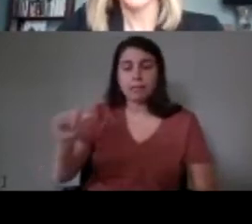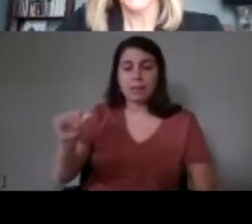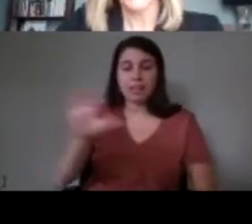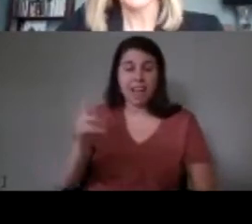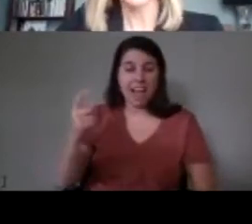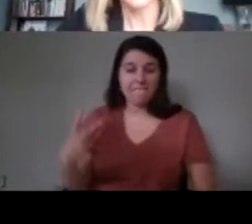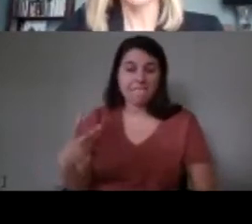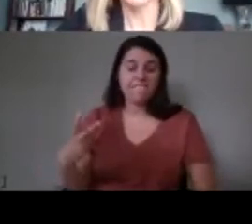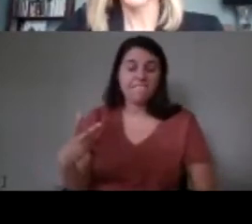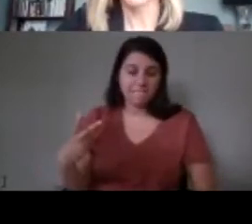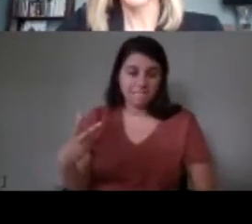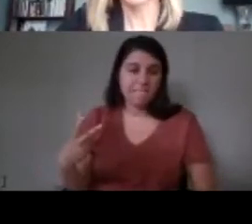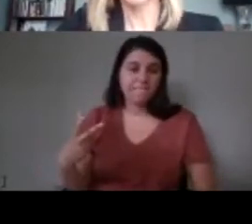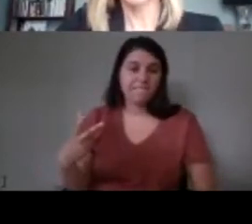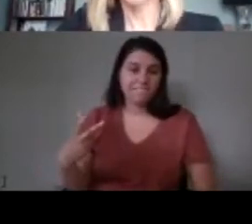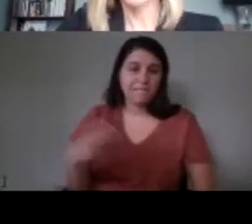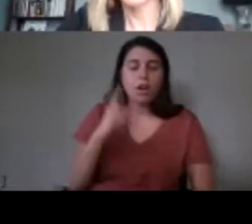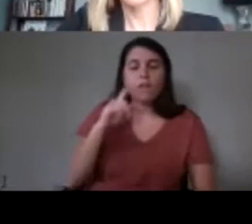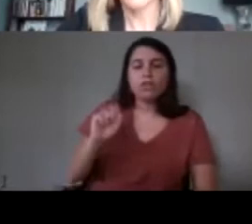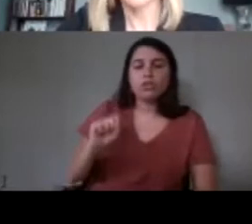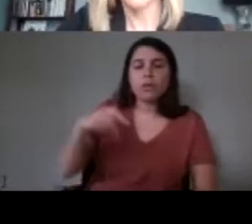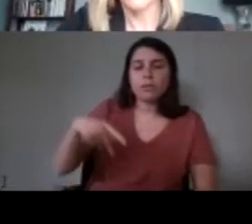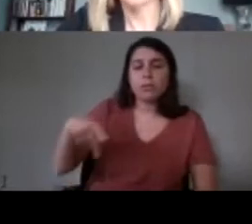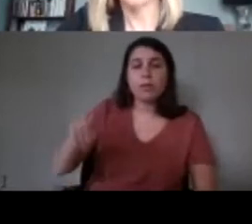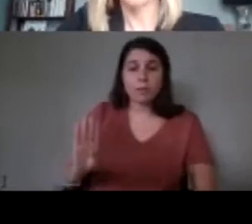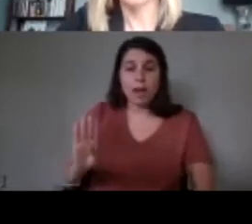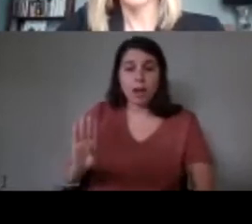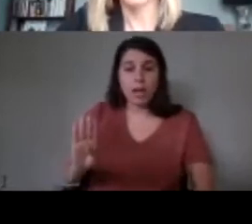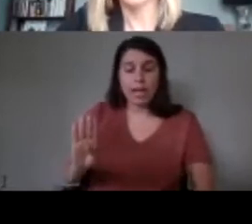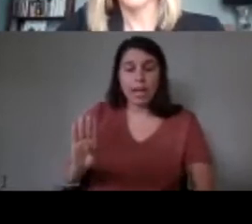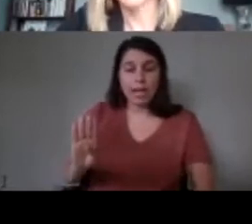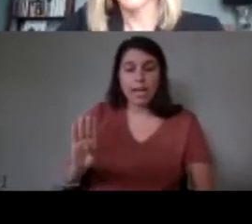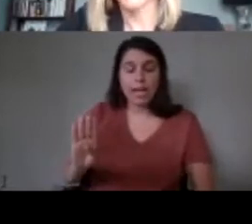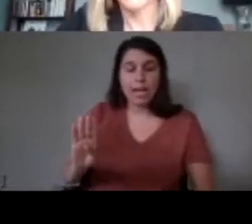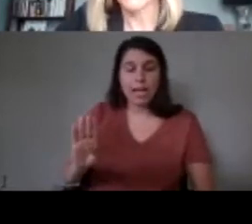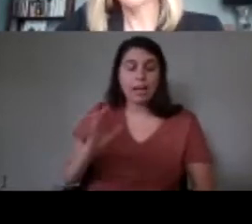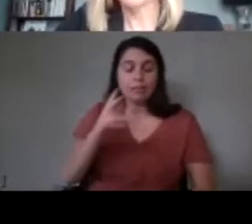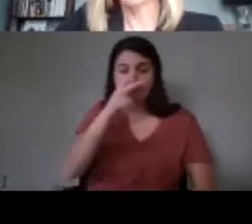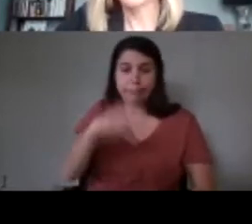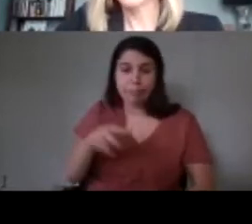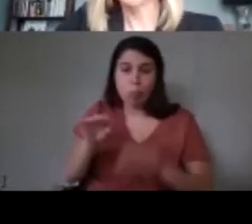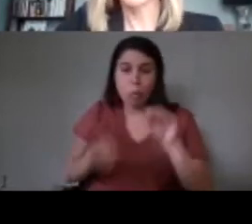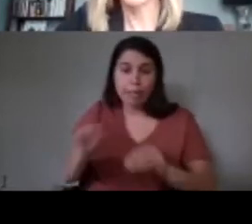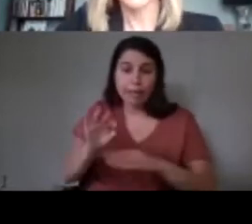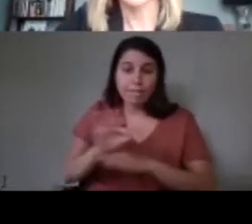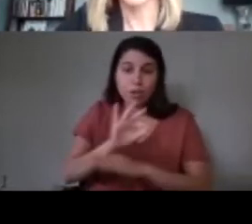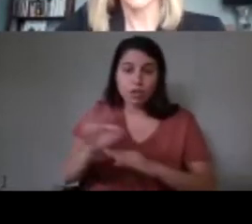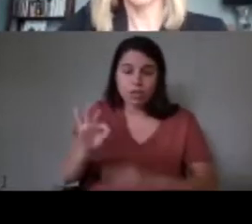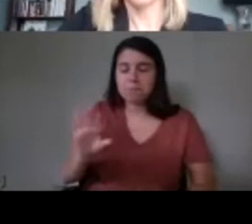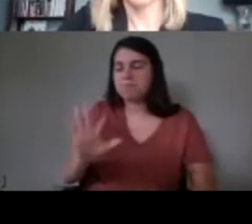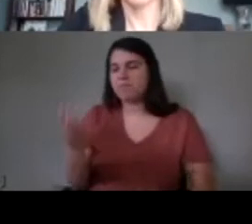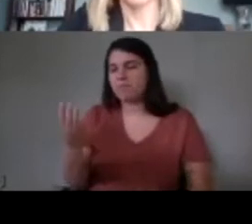sample. And then for the short physical performance battery and poor mobility function, about